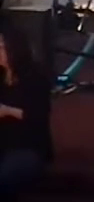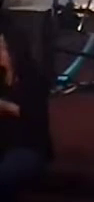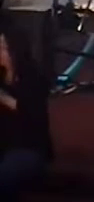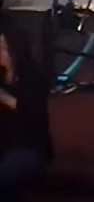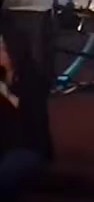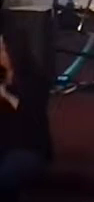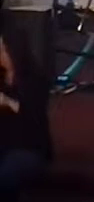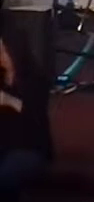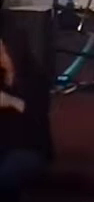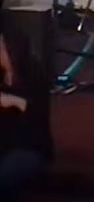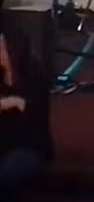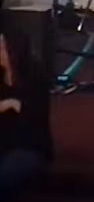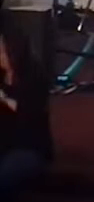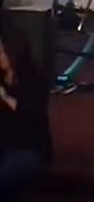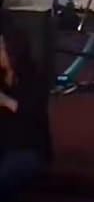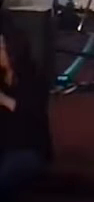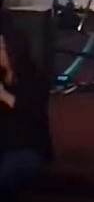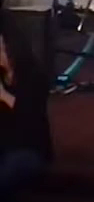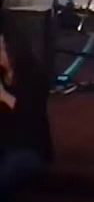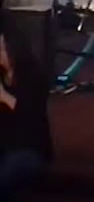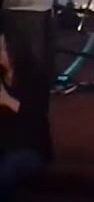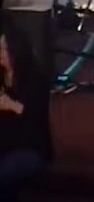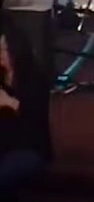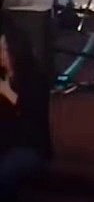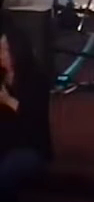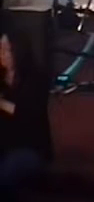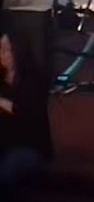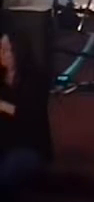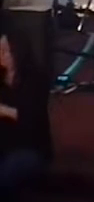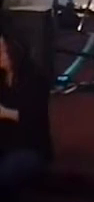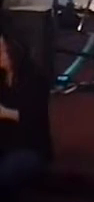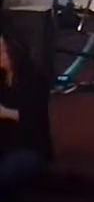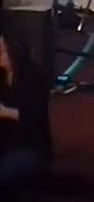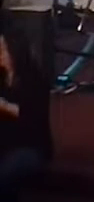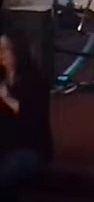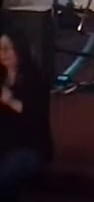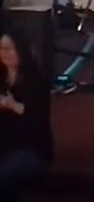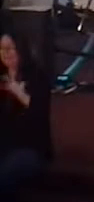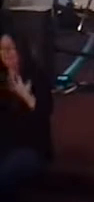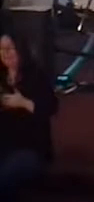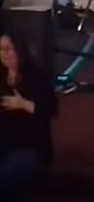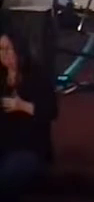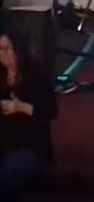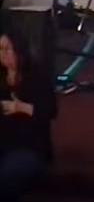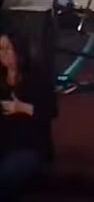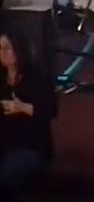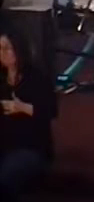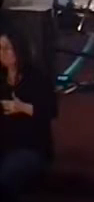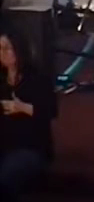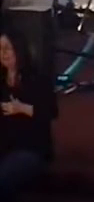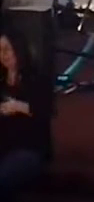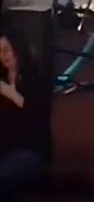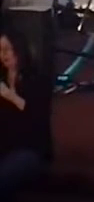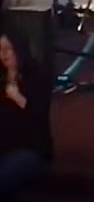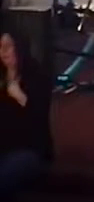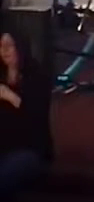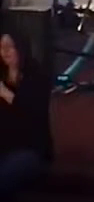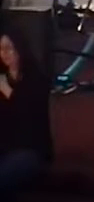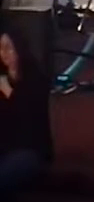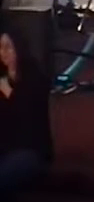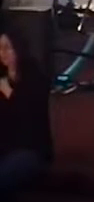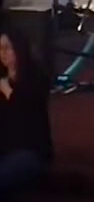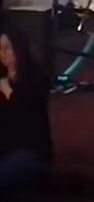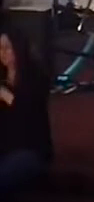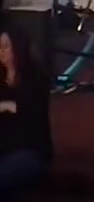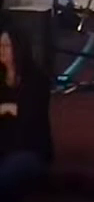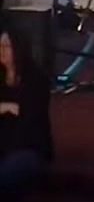allowed, right? We all make mistakes, but where is your heart? We all have an obligation to the kingdom. We all have a responsibility. And that's